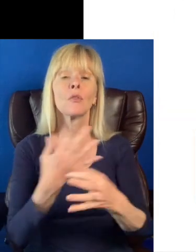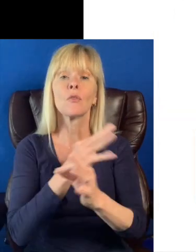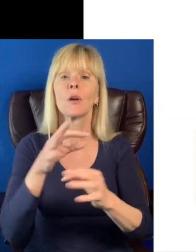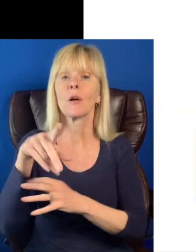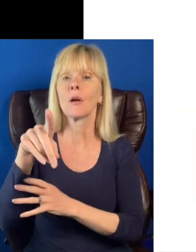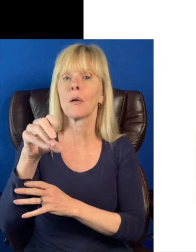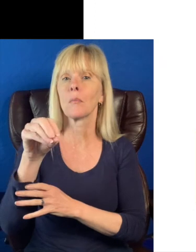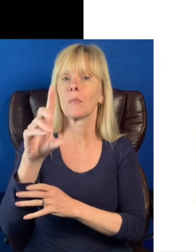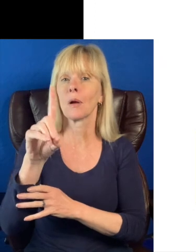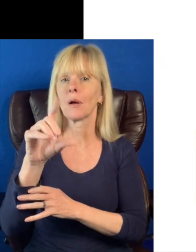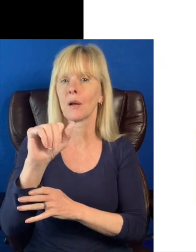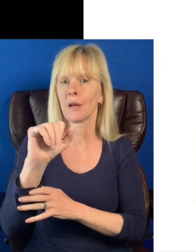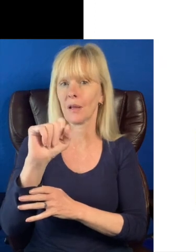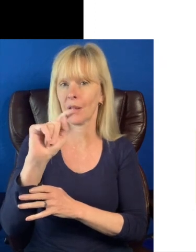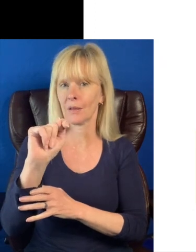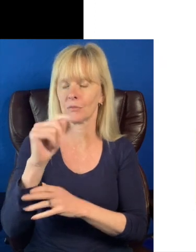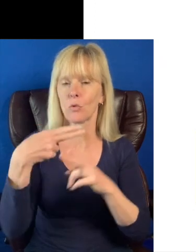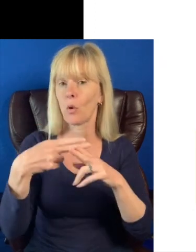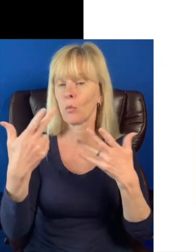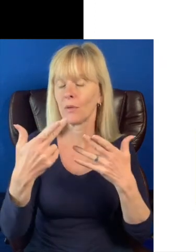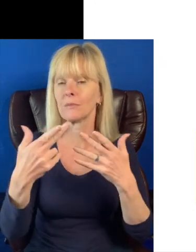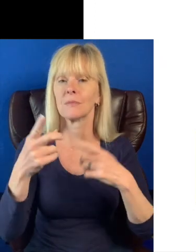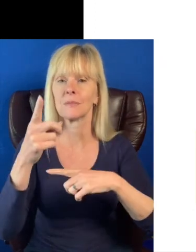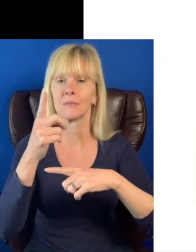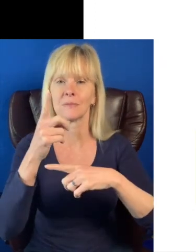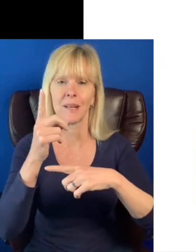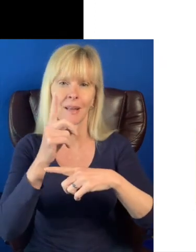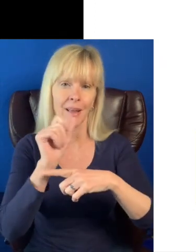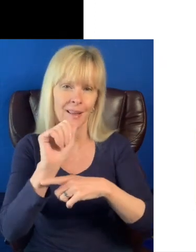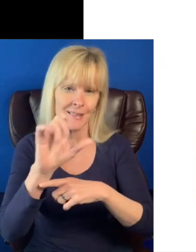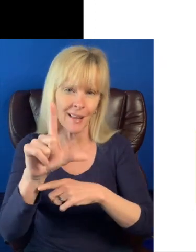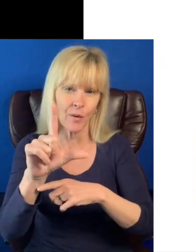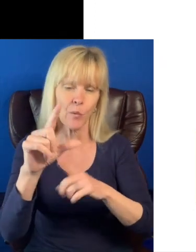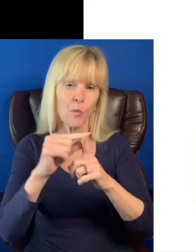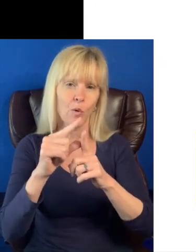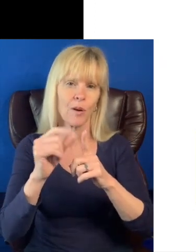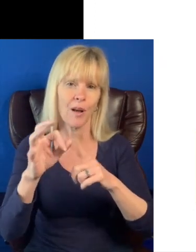We have a free podcast called ASL Word of the Day.